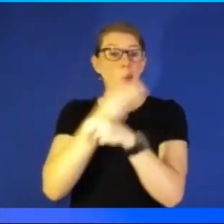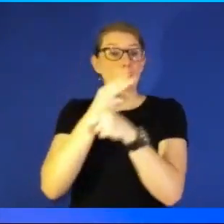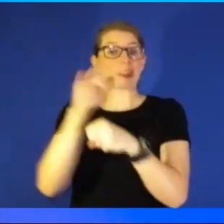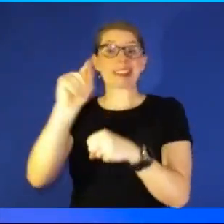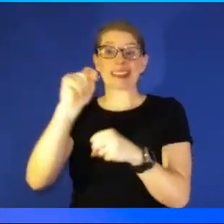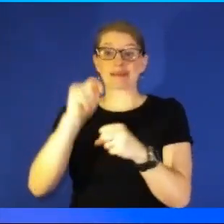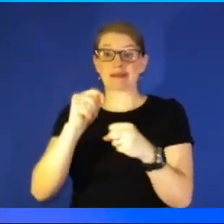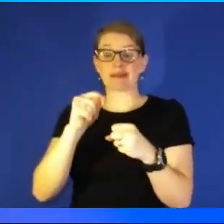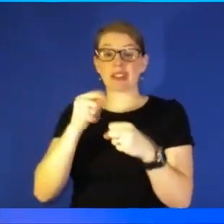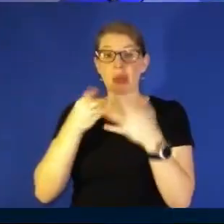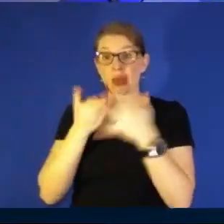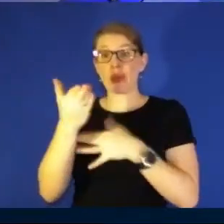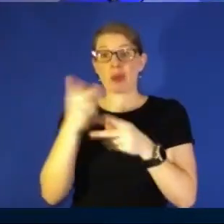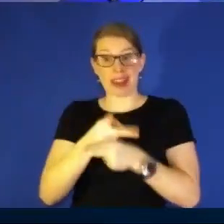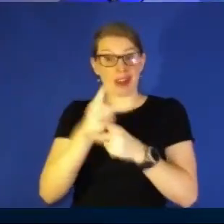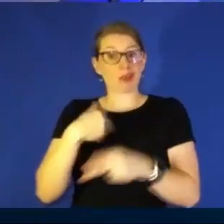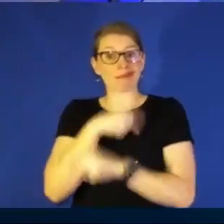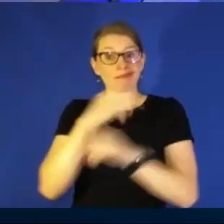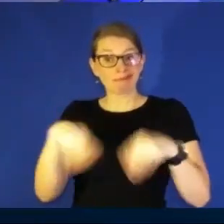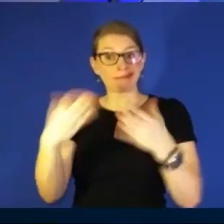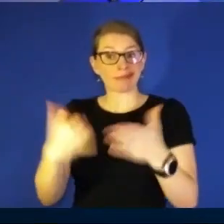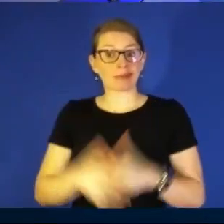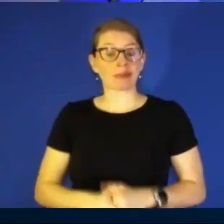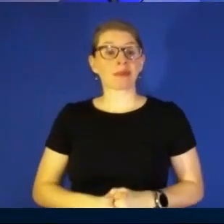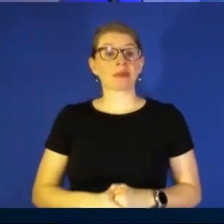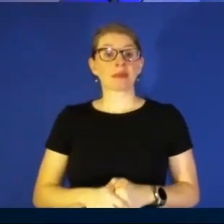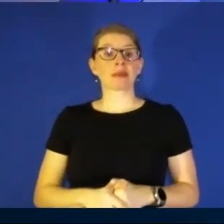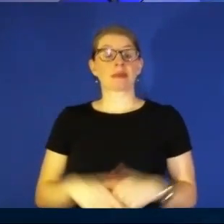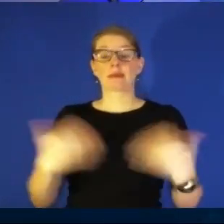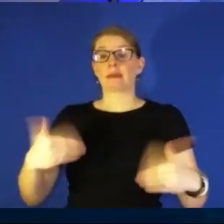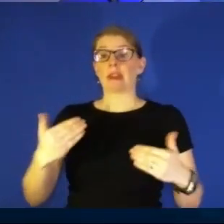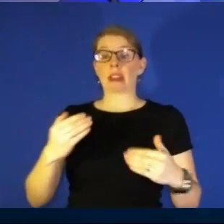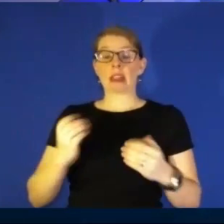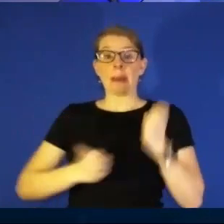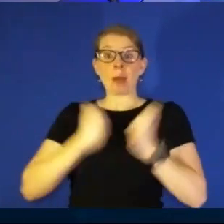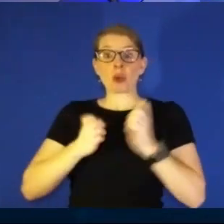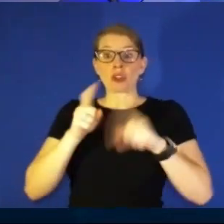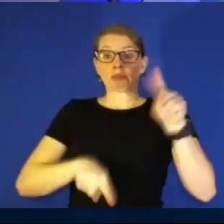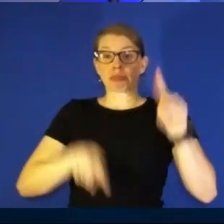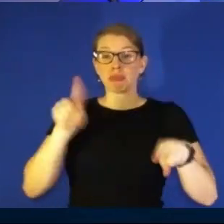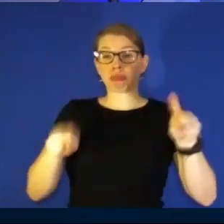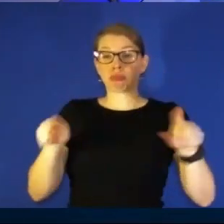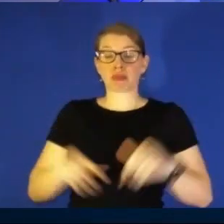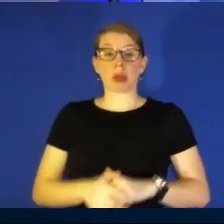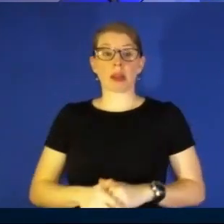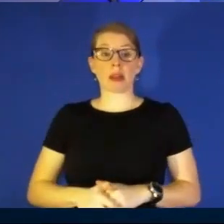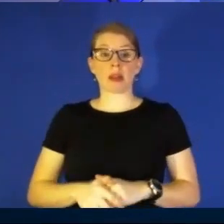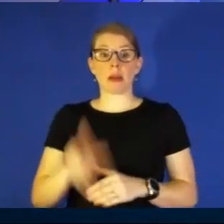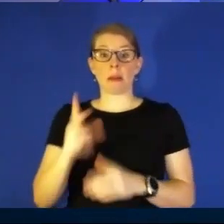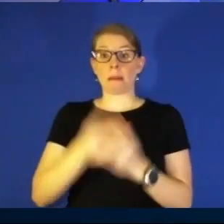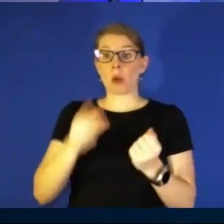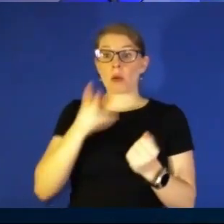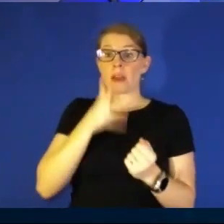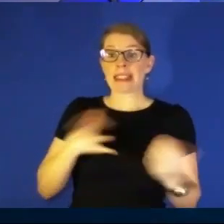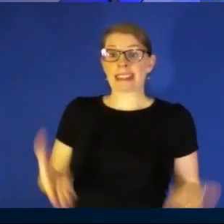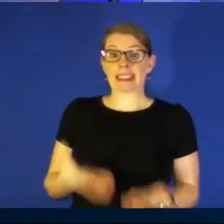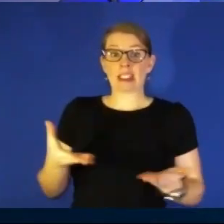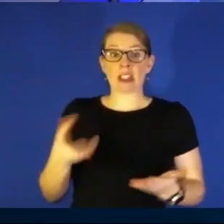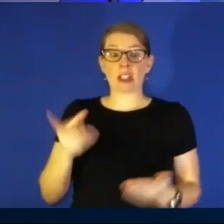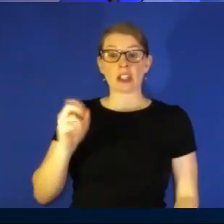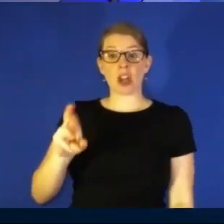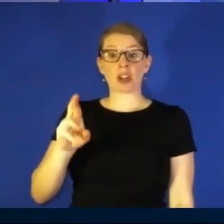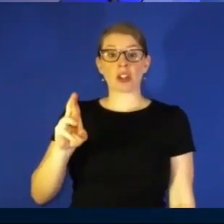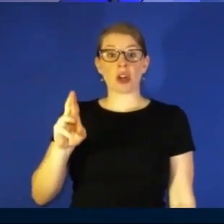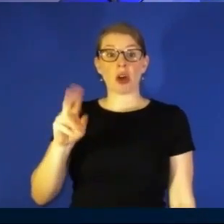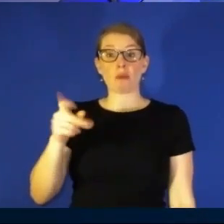wonderful asset to us. So many emotions, and both the ladies here on the set, Dr. Porter-Williamson, you're nodding your